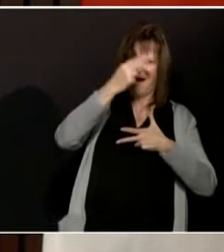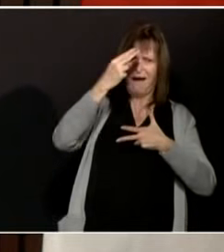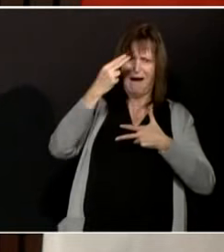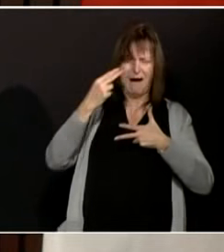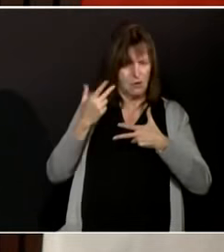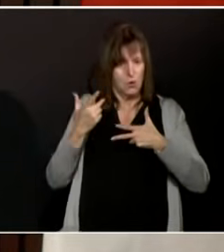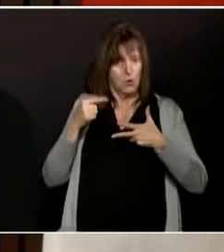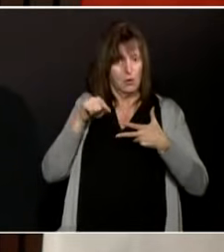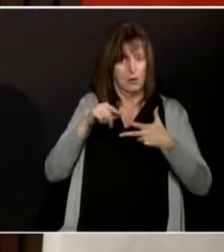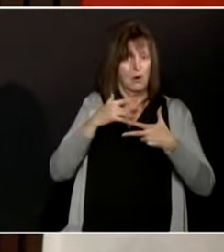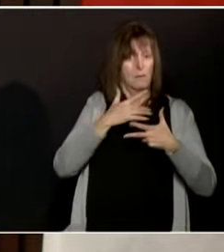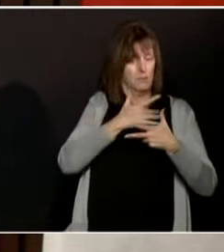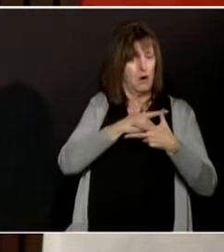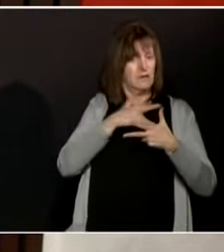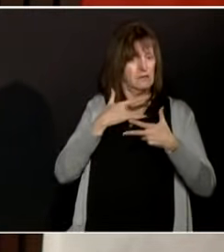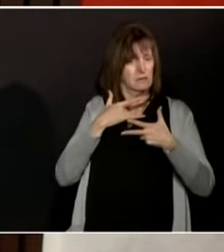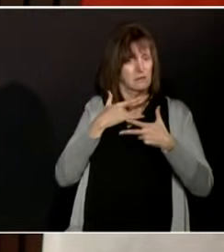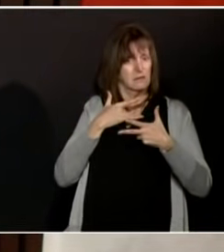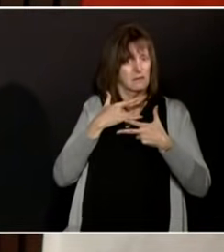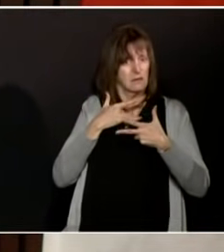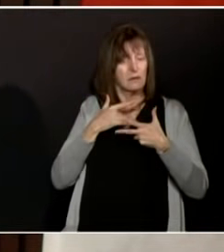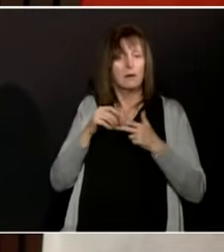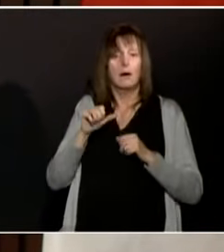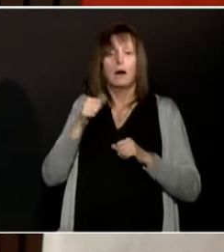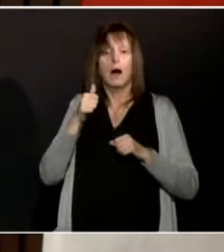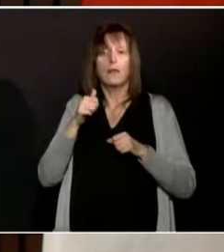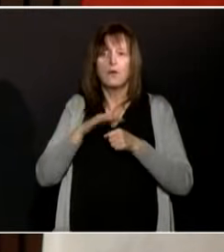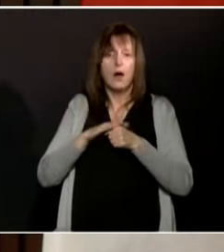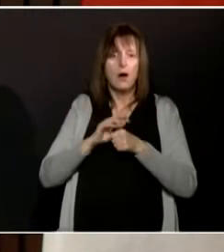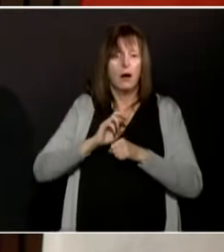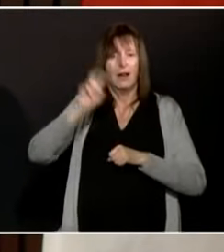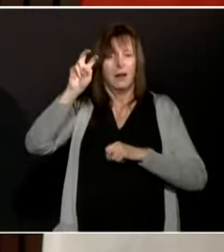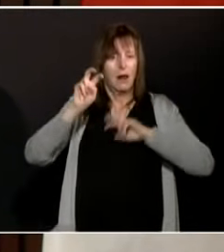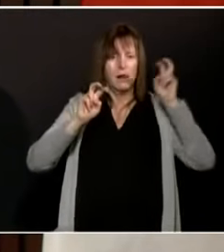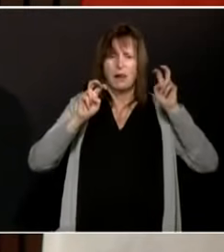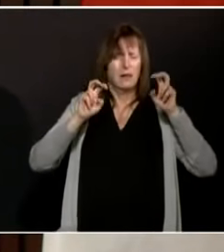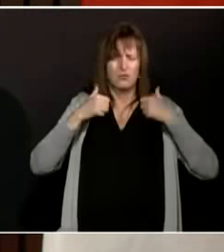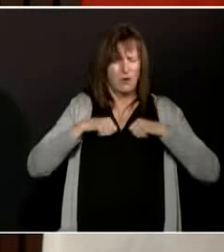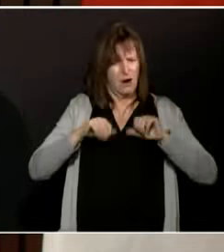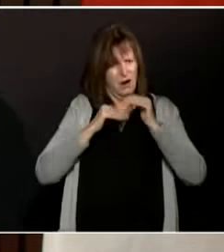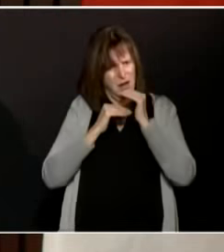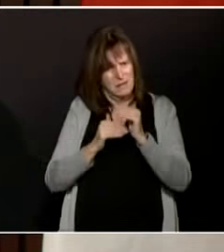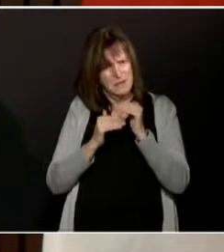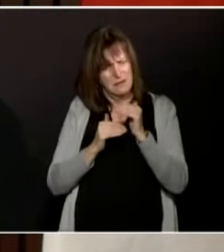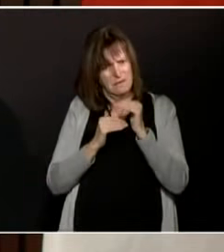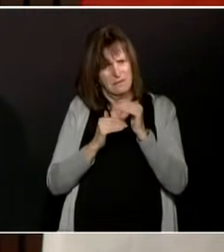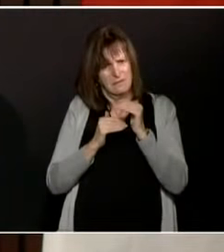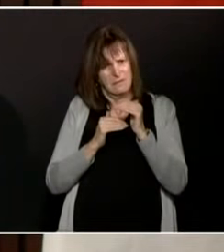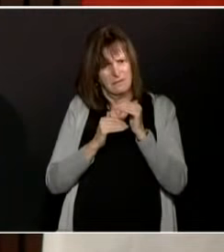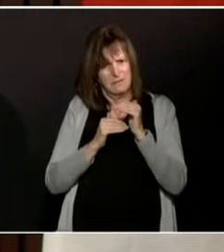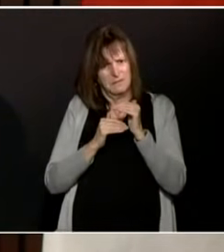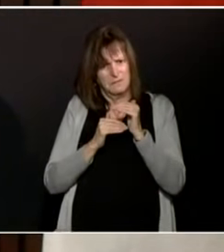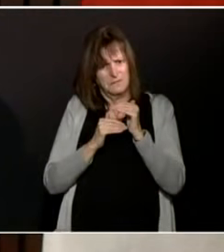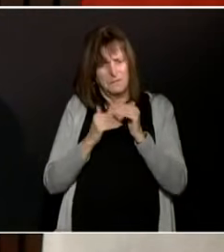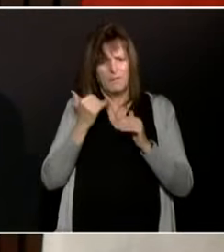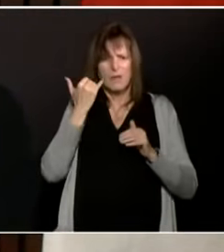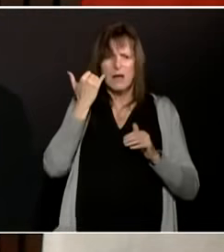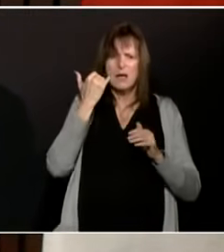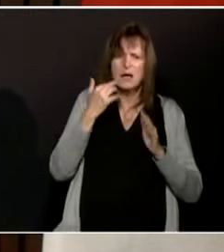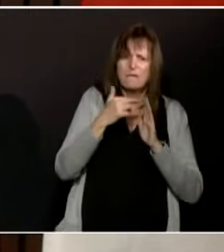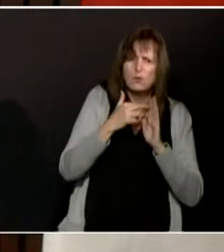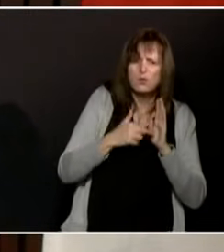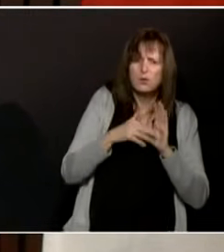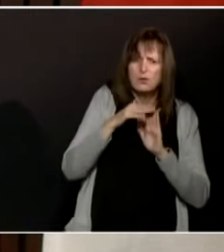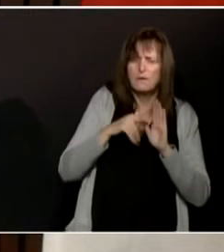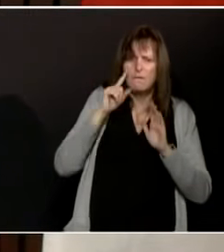to say it at this point, there's emerging evidence that when you have a series of kind of patchwork rules in different communities, people tend to